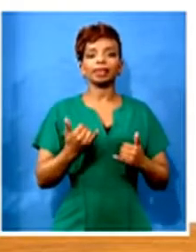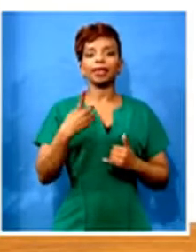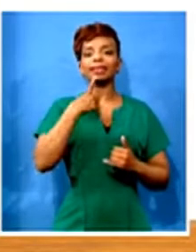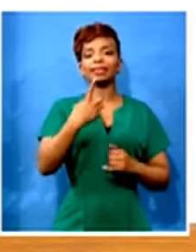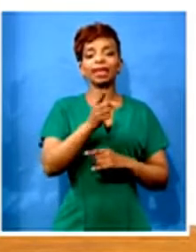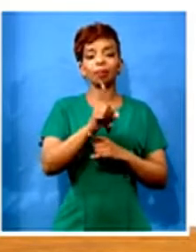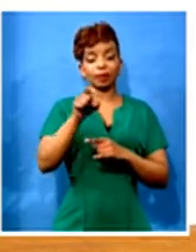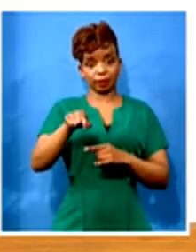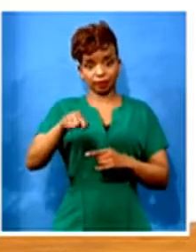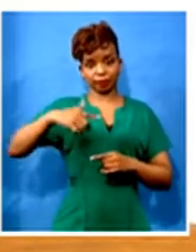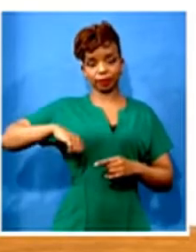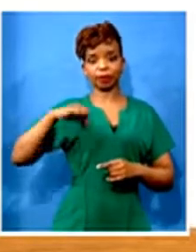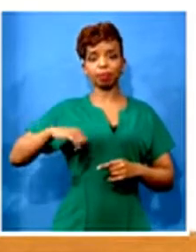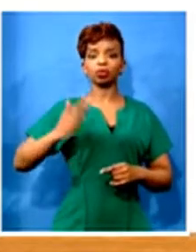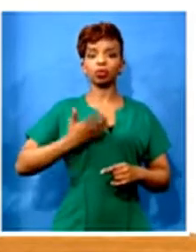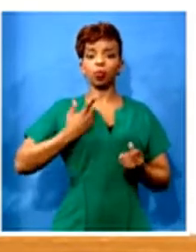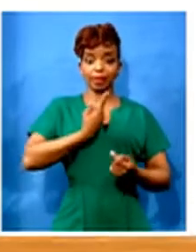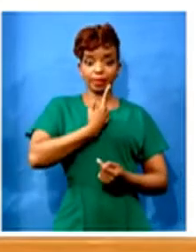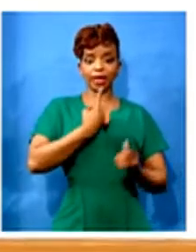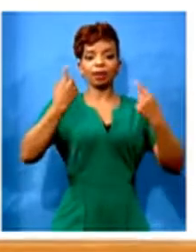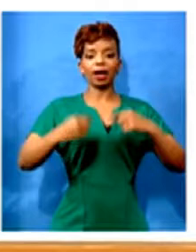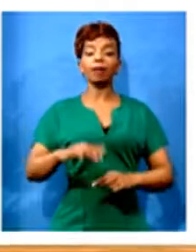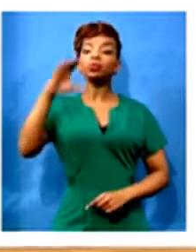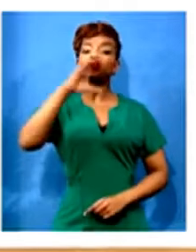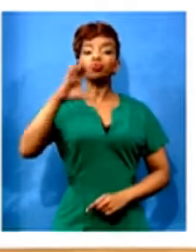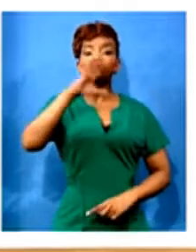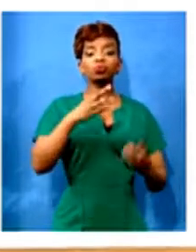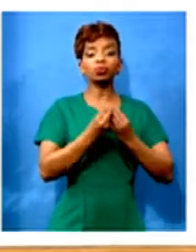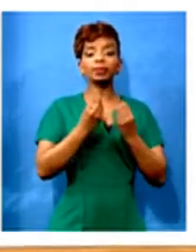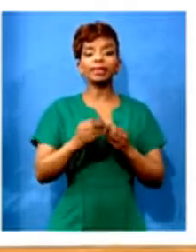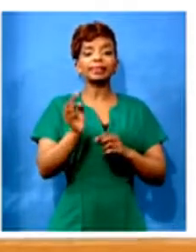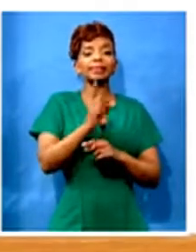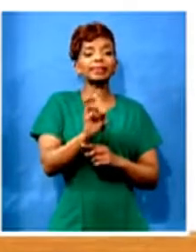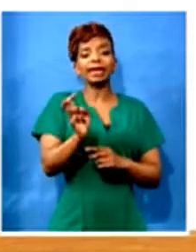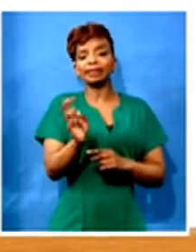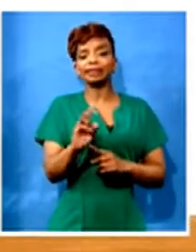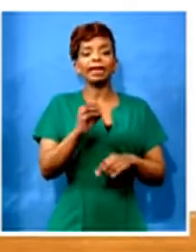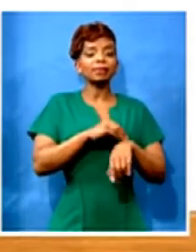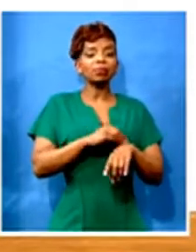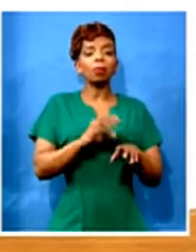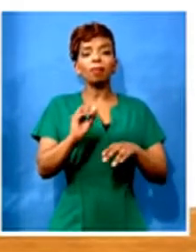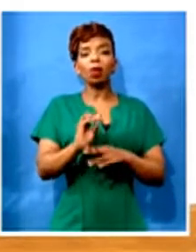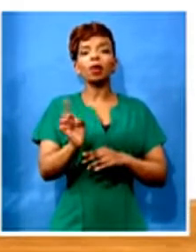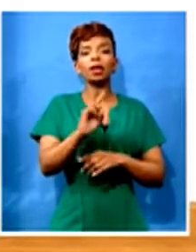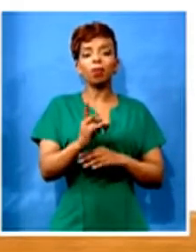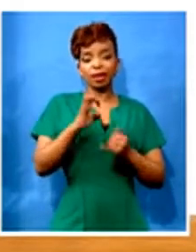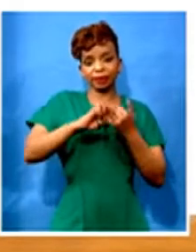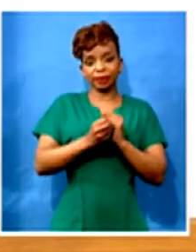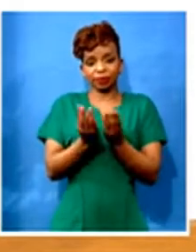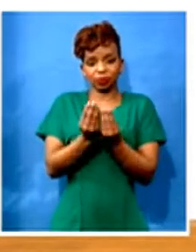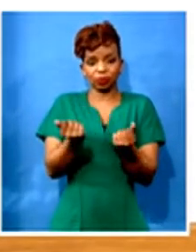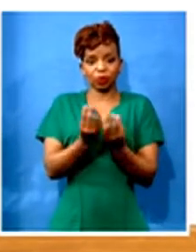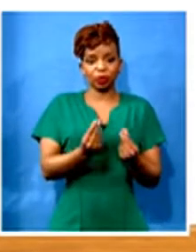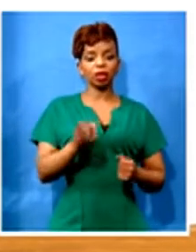are. Above all, find out what the challenges are and then try to come up with solutions. So it's going to be an interesting time in the metro over the next 2